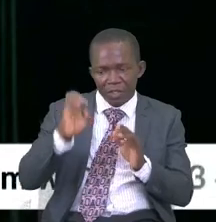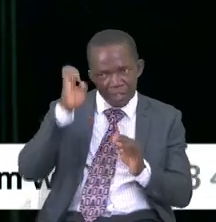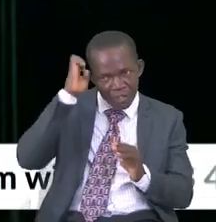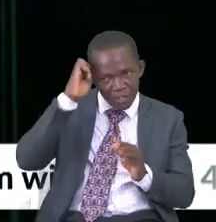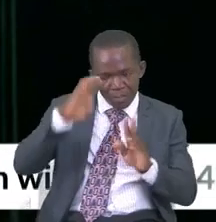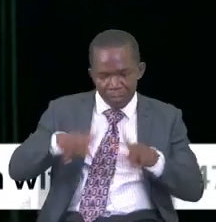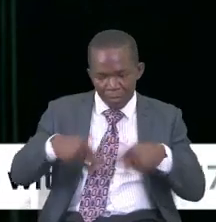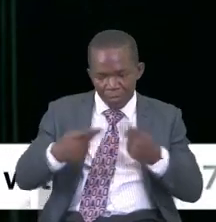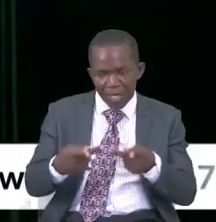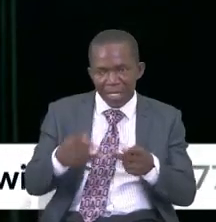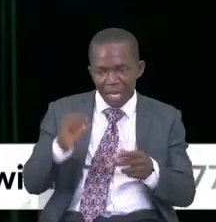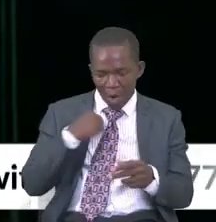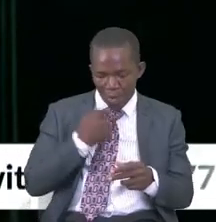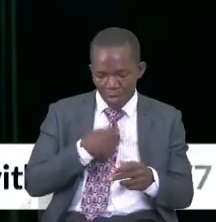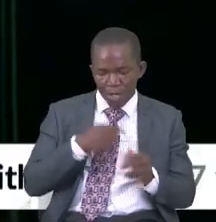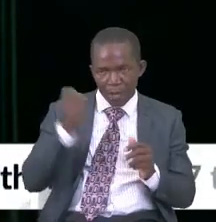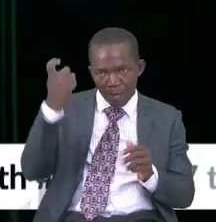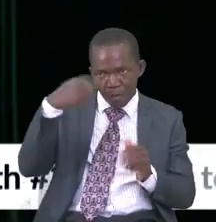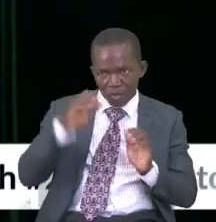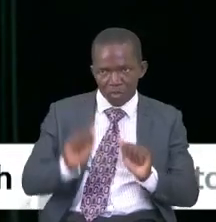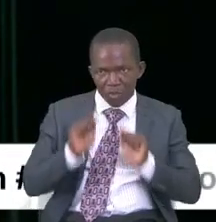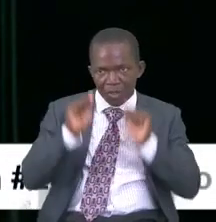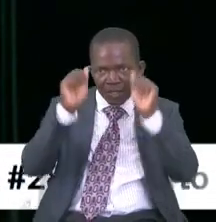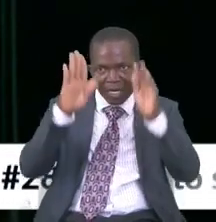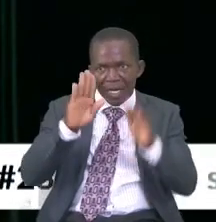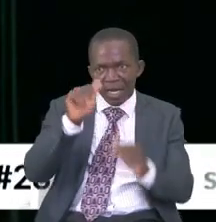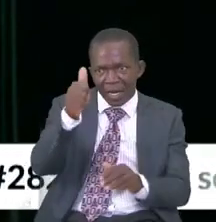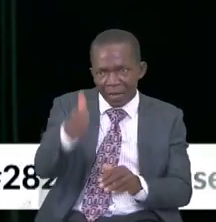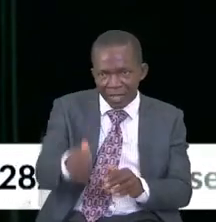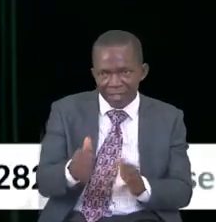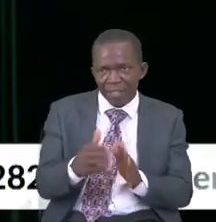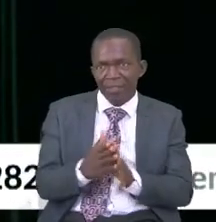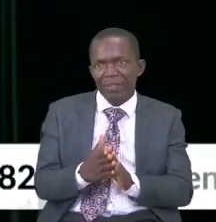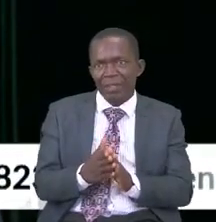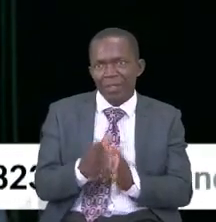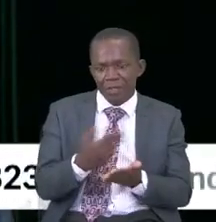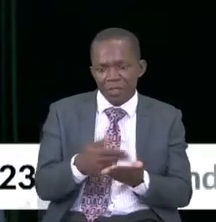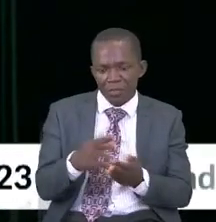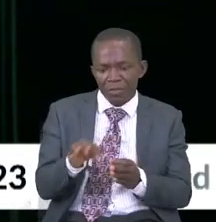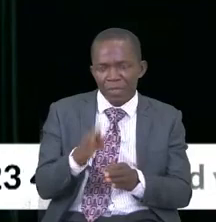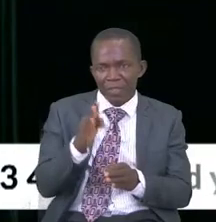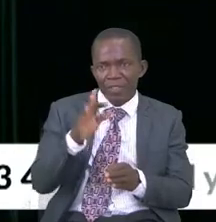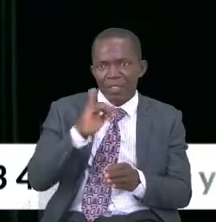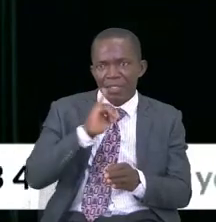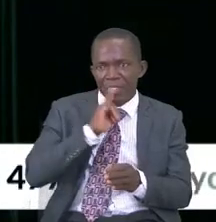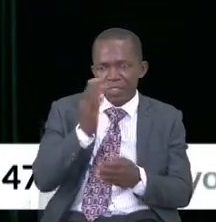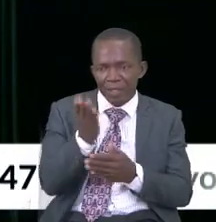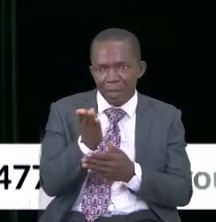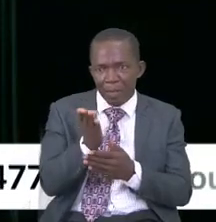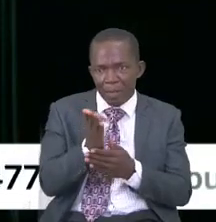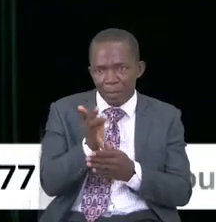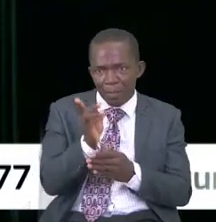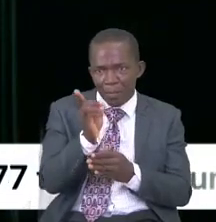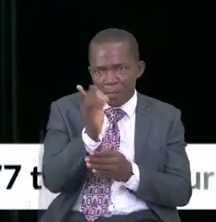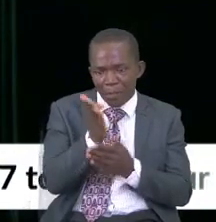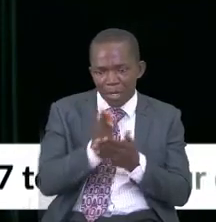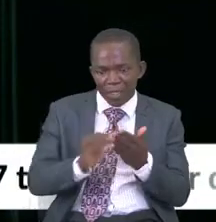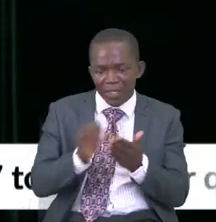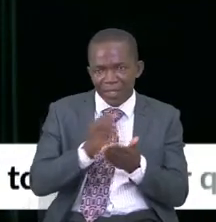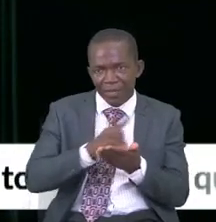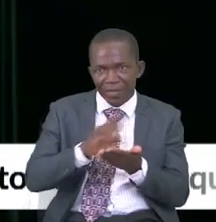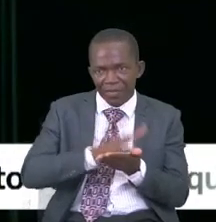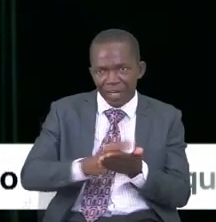surrender. Spirit baptism, he promises and then I tarry. Let's teach them that the best of God